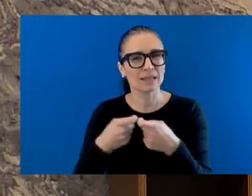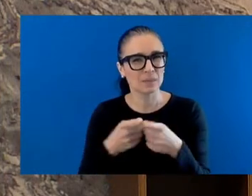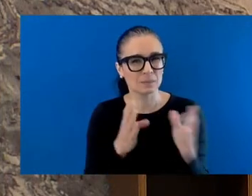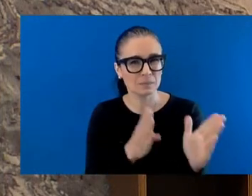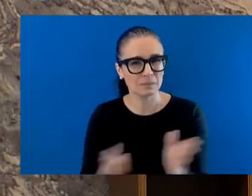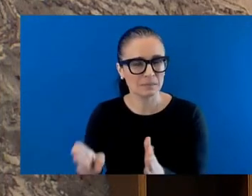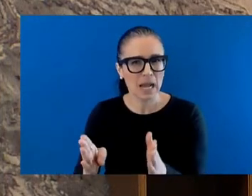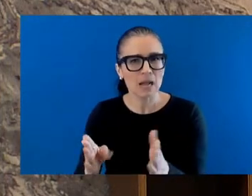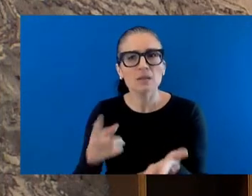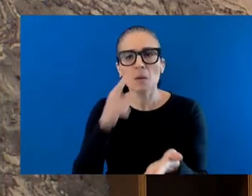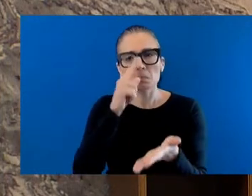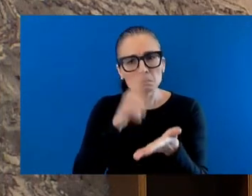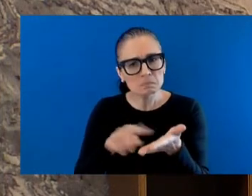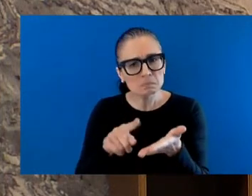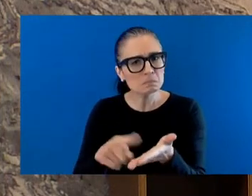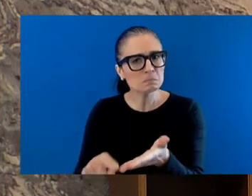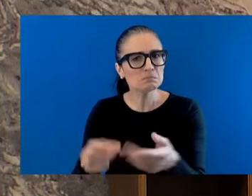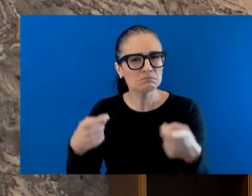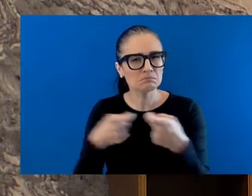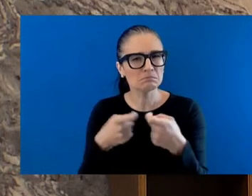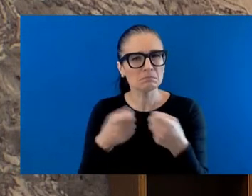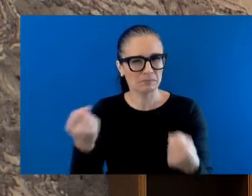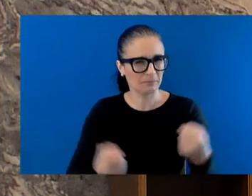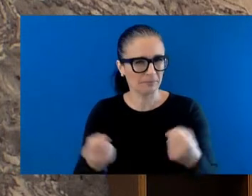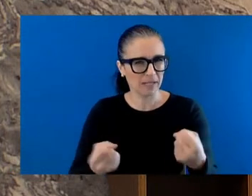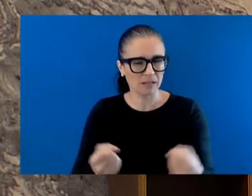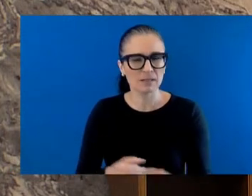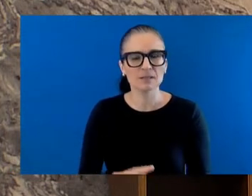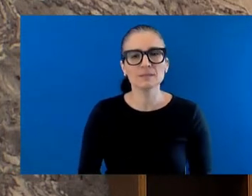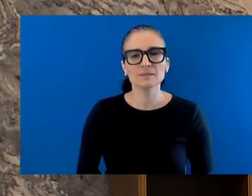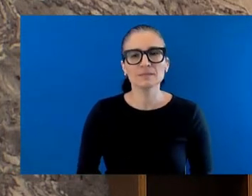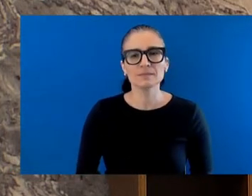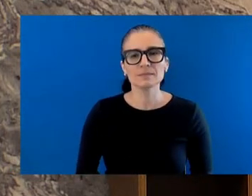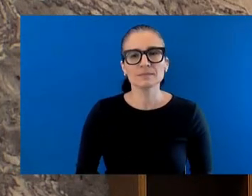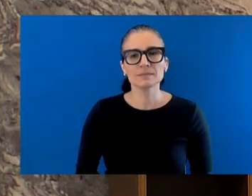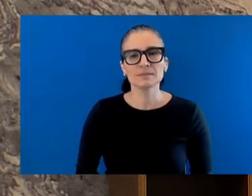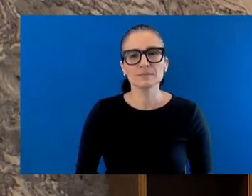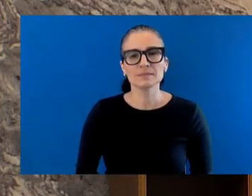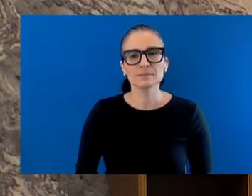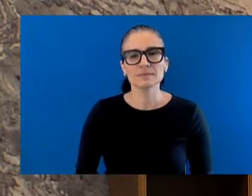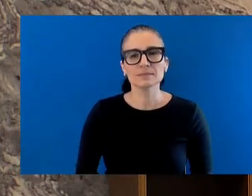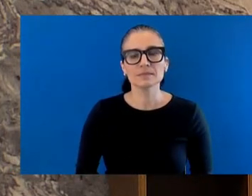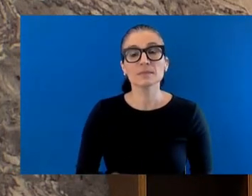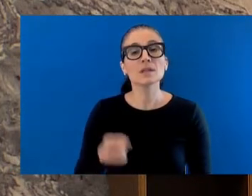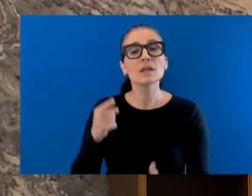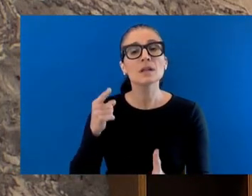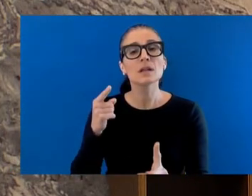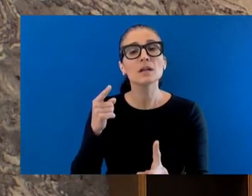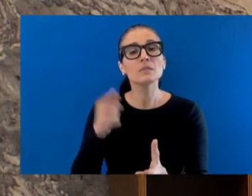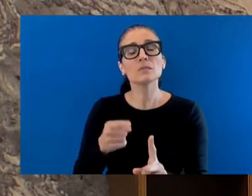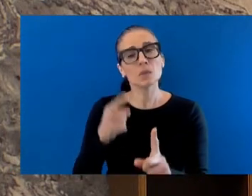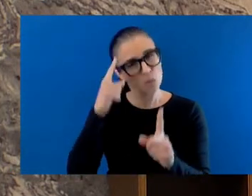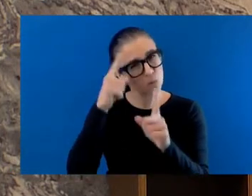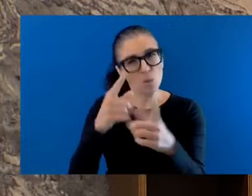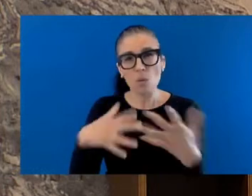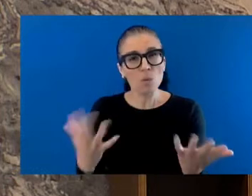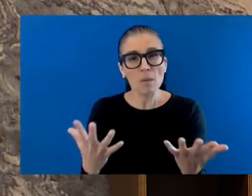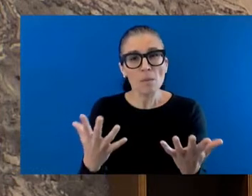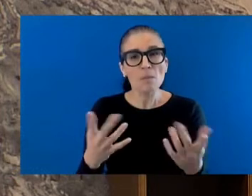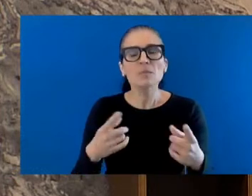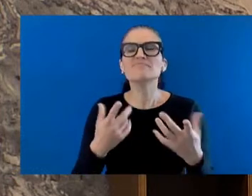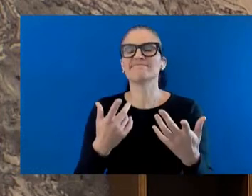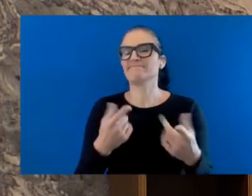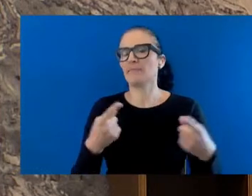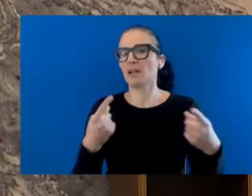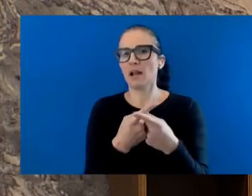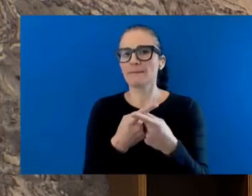Program administered by MNP LLP, with a view to examining any potential conflict of interest relating to program administrators charging success fees to